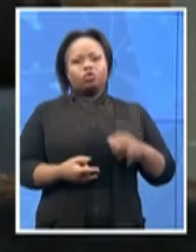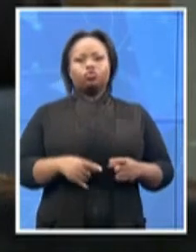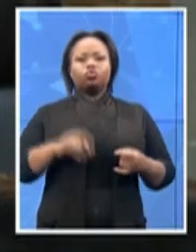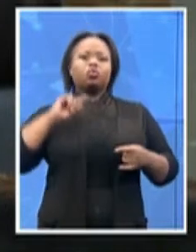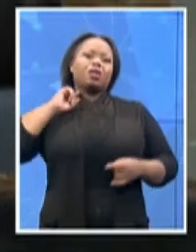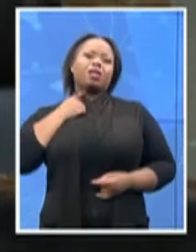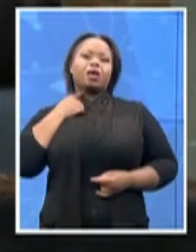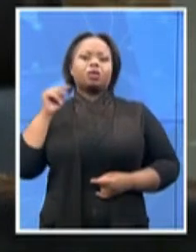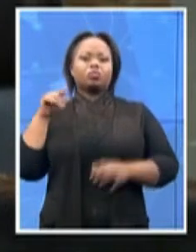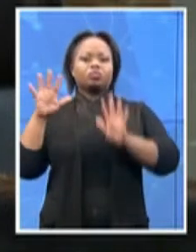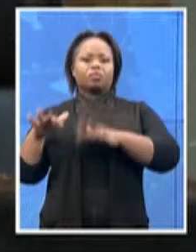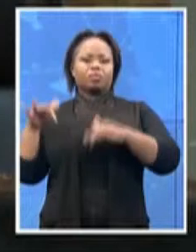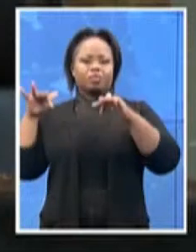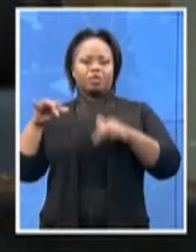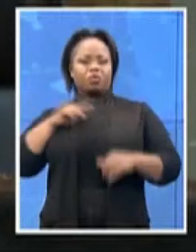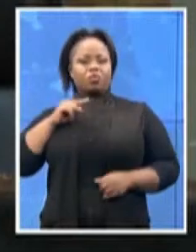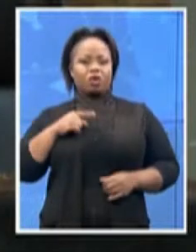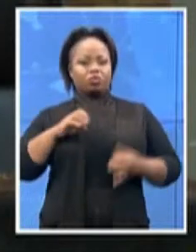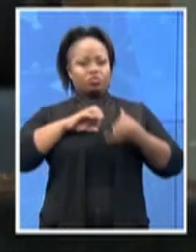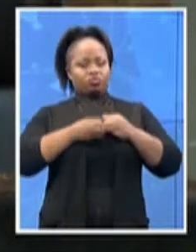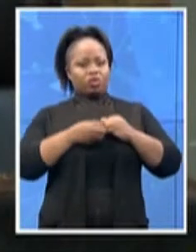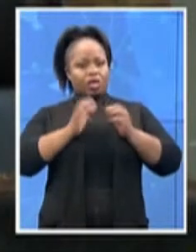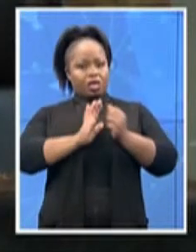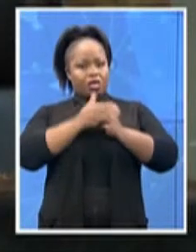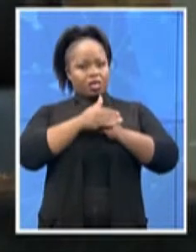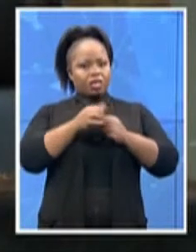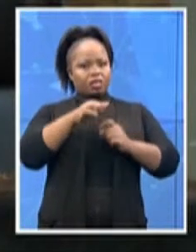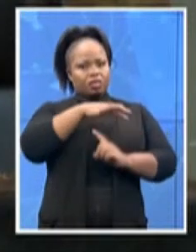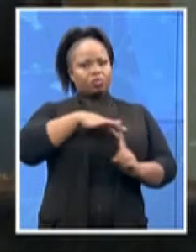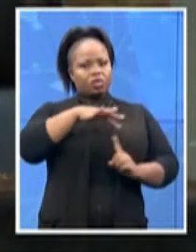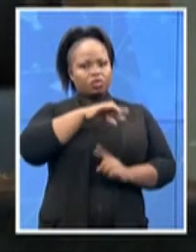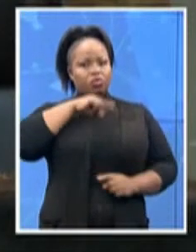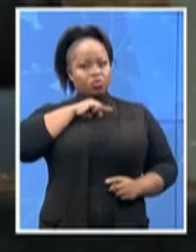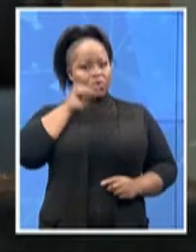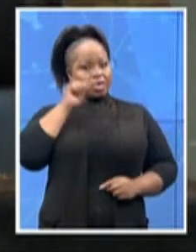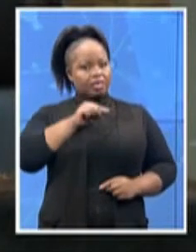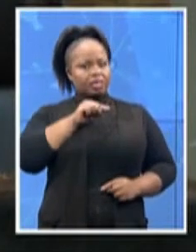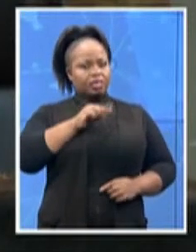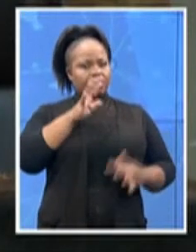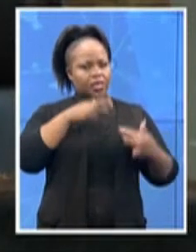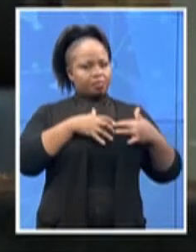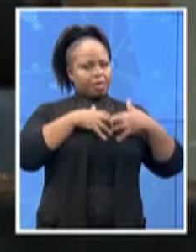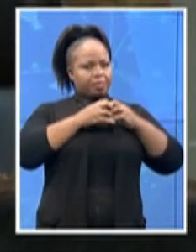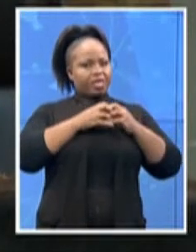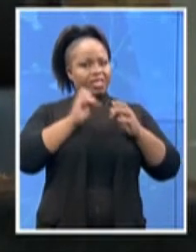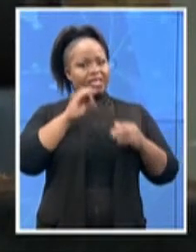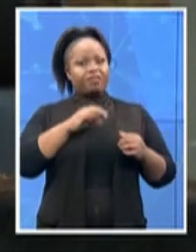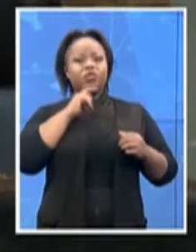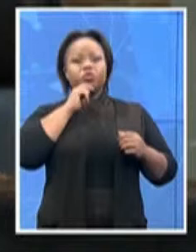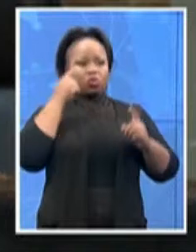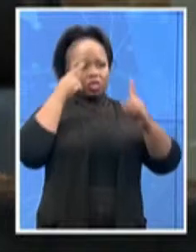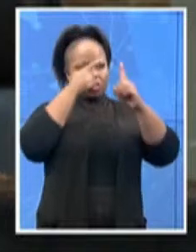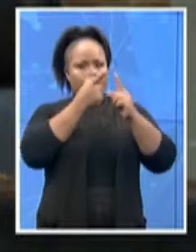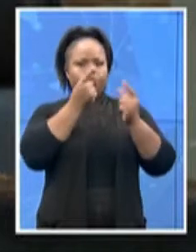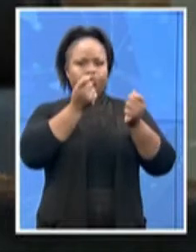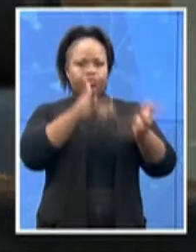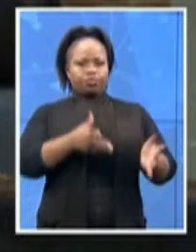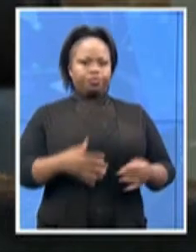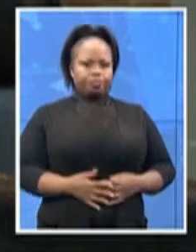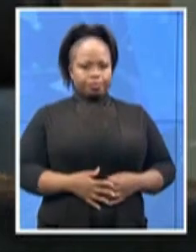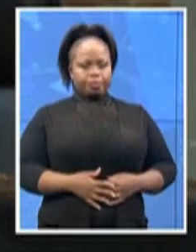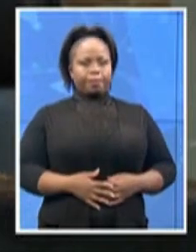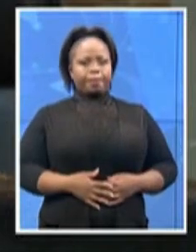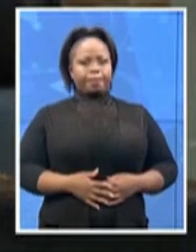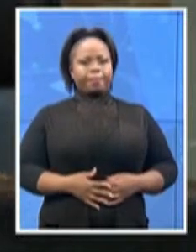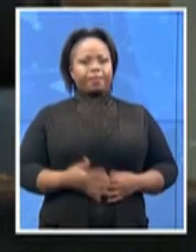where willfulness was not established. On the basis of the changed code, the